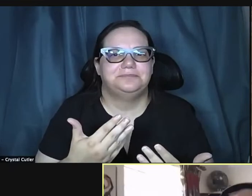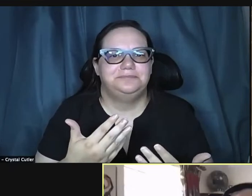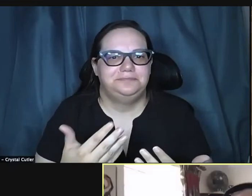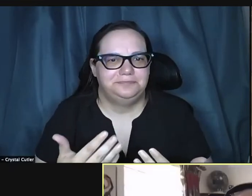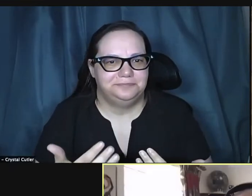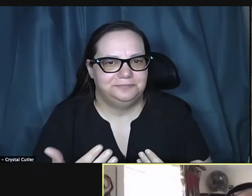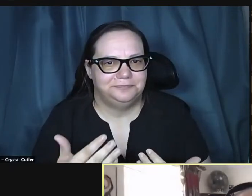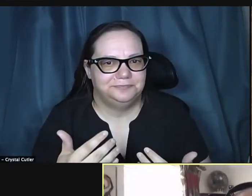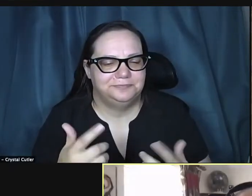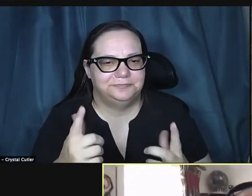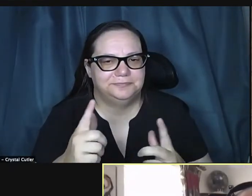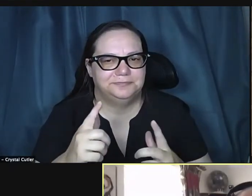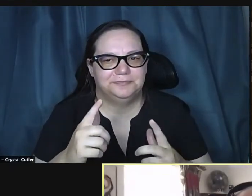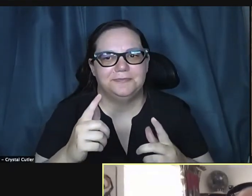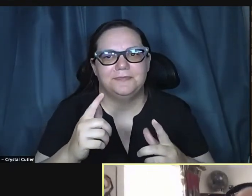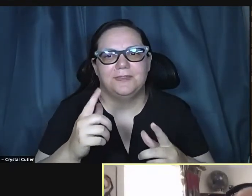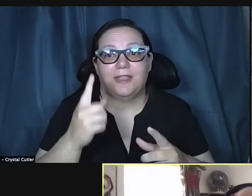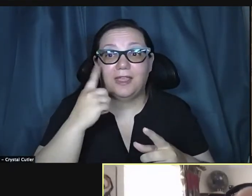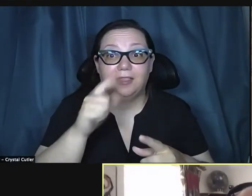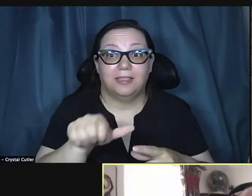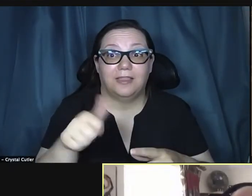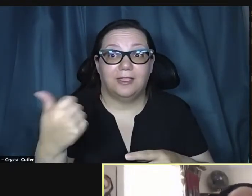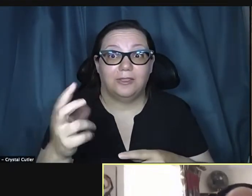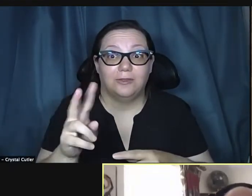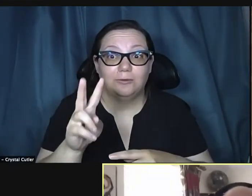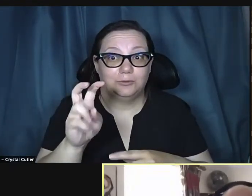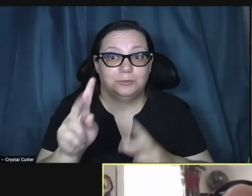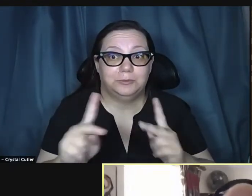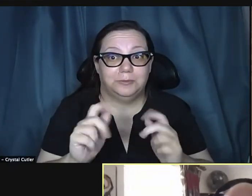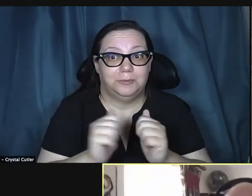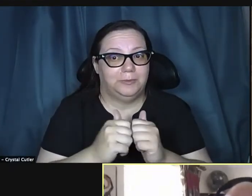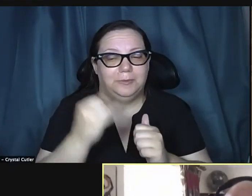with me, if they aren't inspired now, I don't know when they would be.